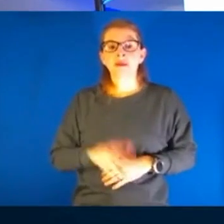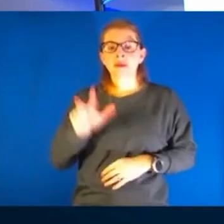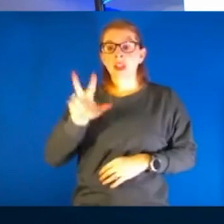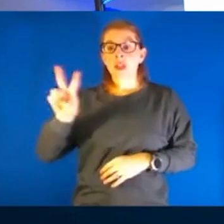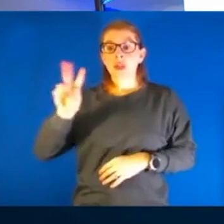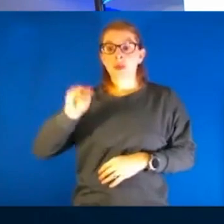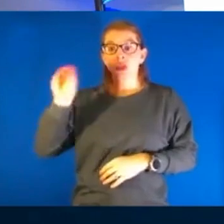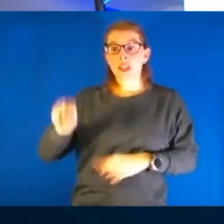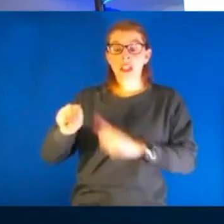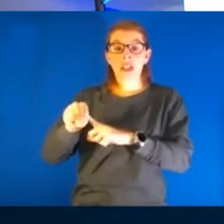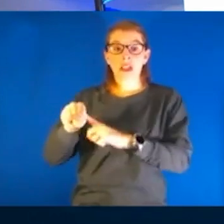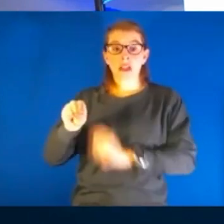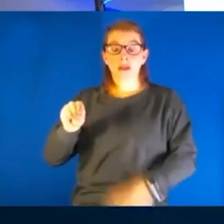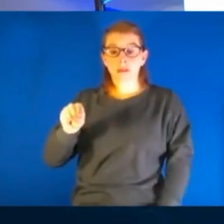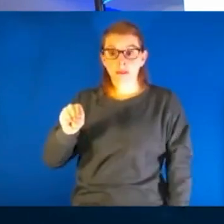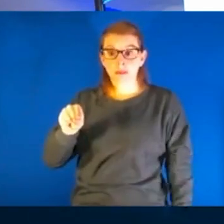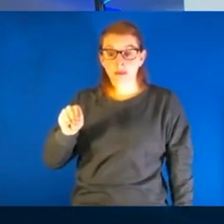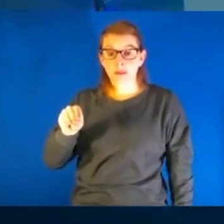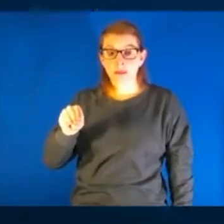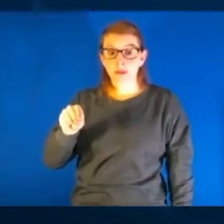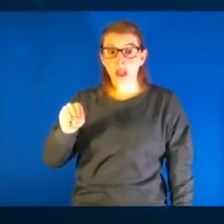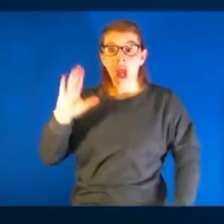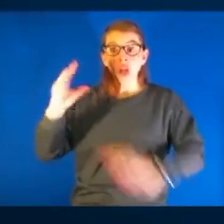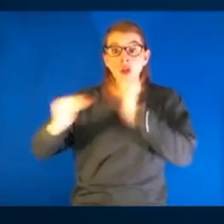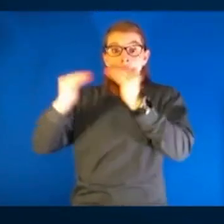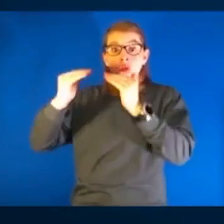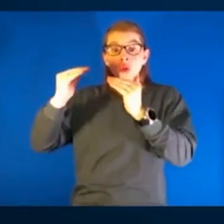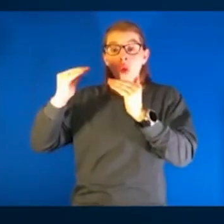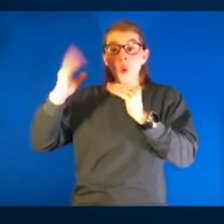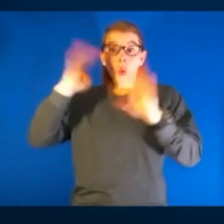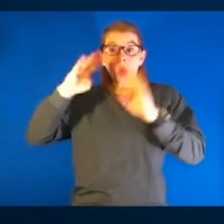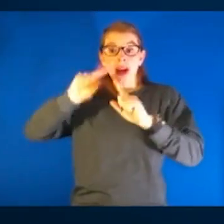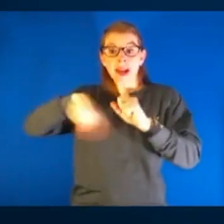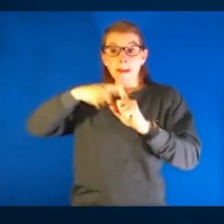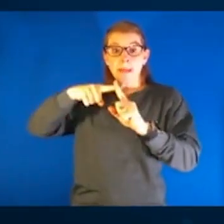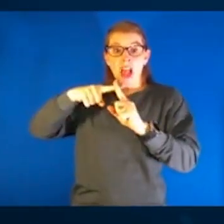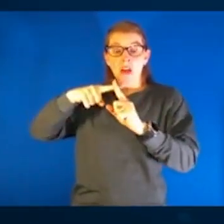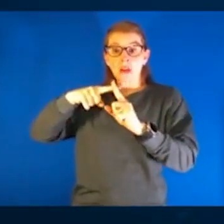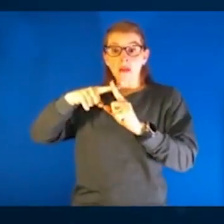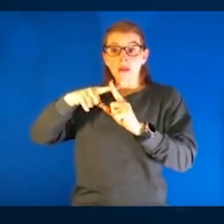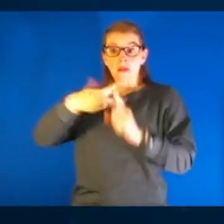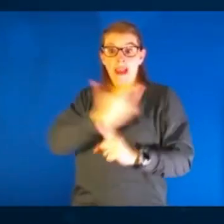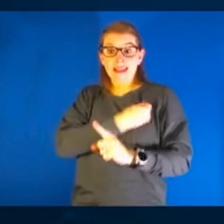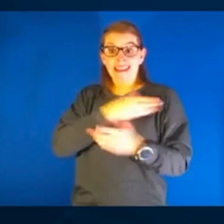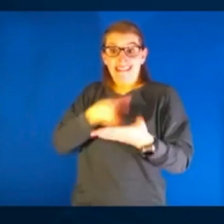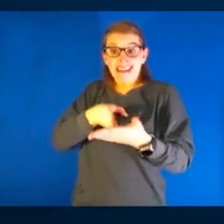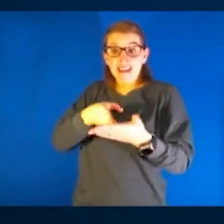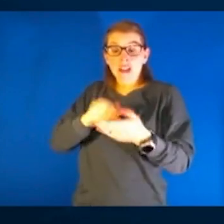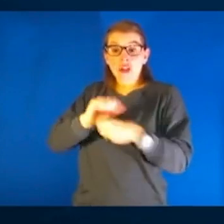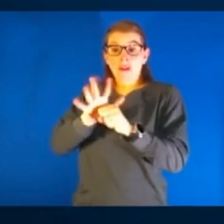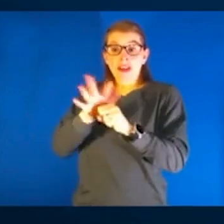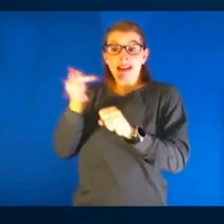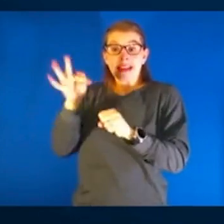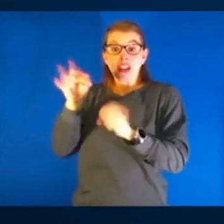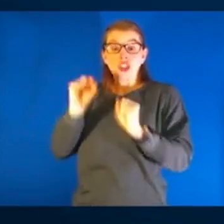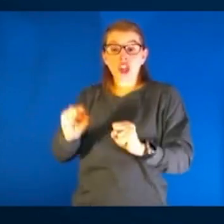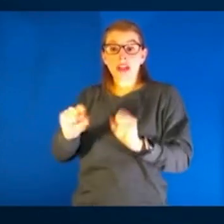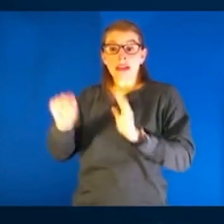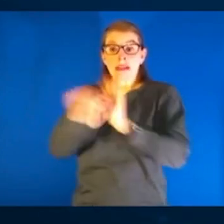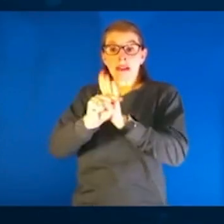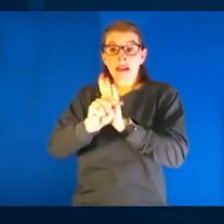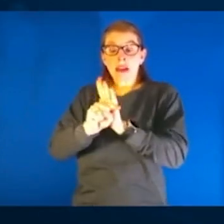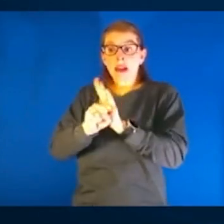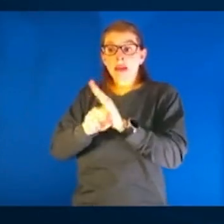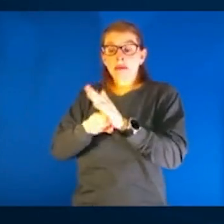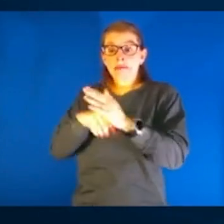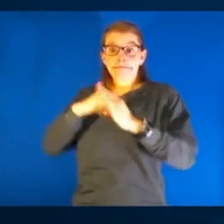LGBTQ adults say they are worried that getting vaccinated against COVID-19 could negatively affect their medication for treating or preventing